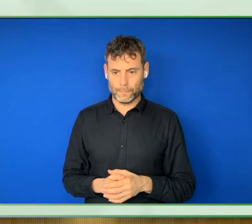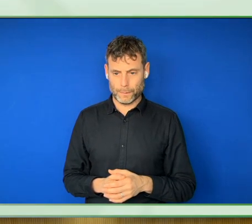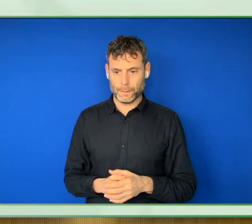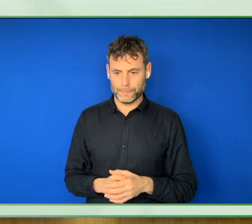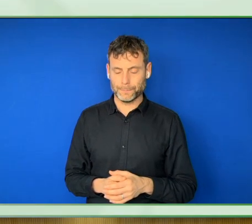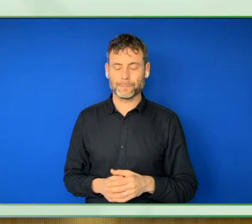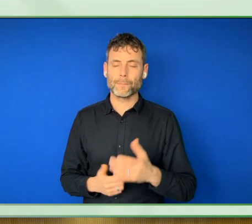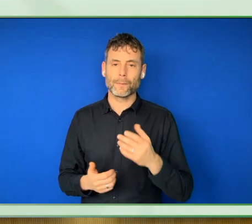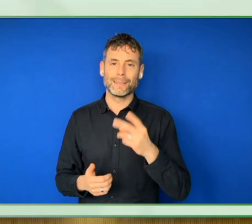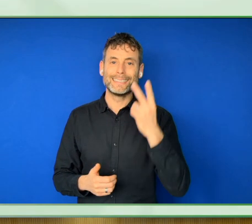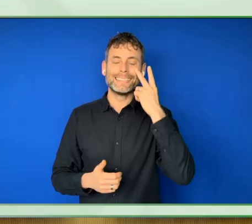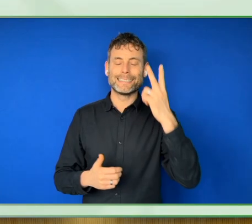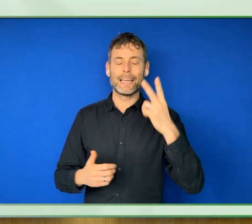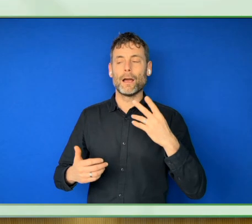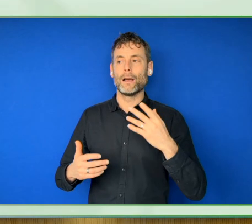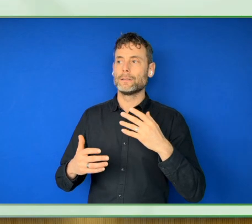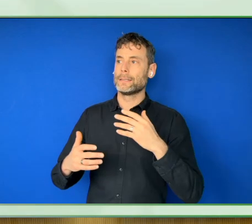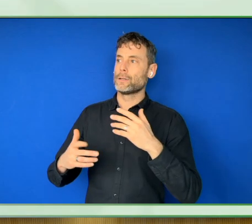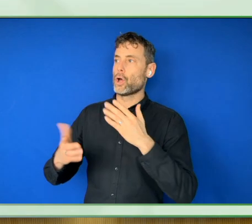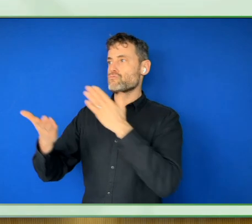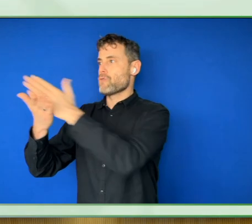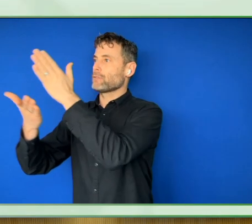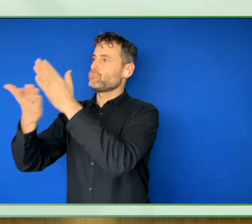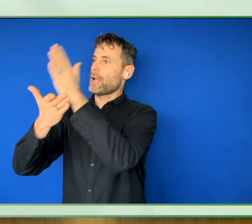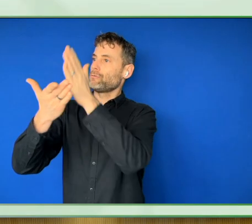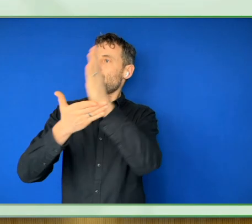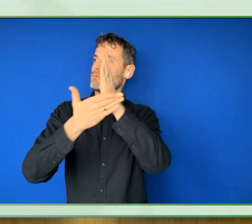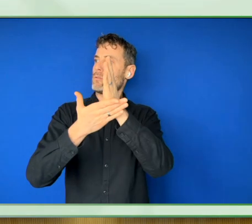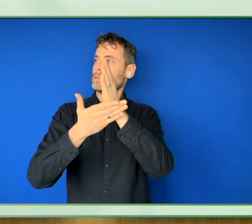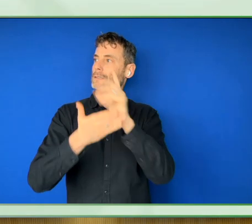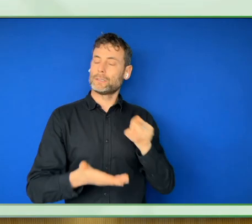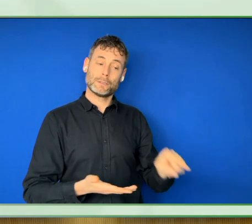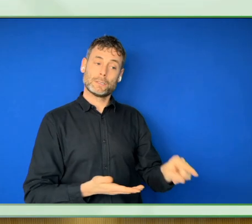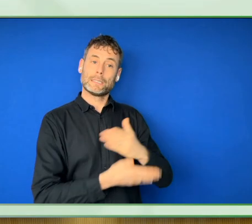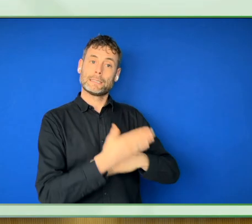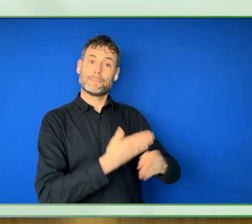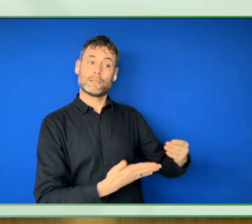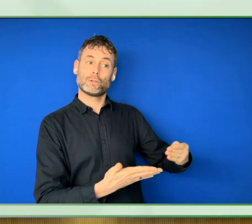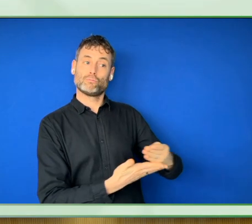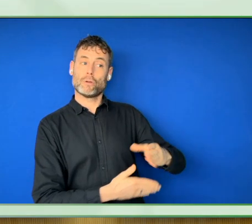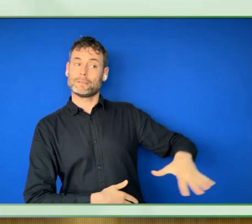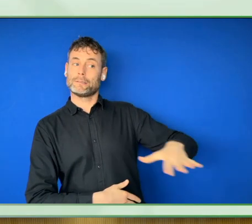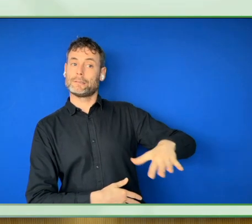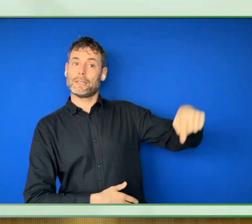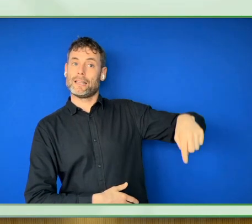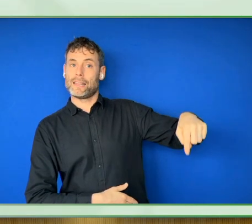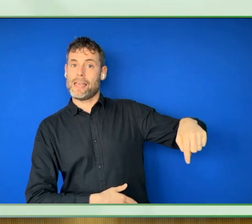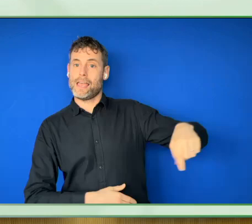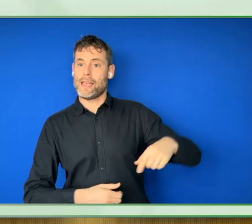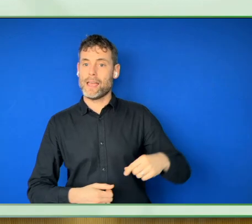is really powerful to me. And I have to question, Shawnee, it's why your voice and what you said is so